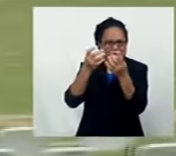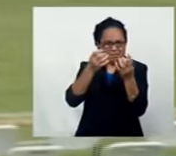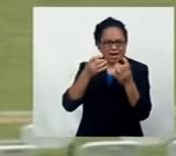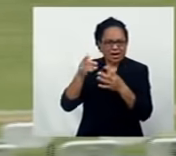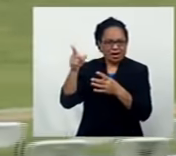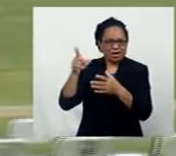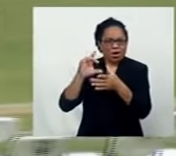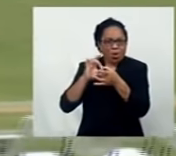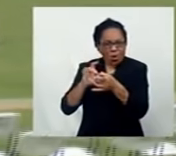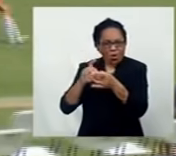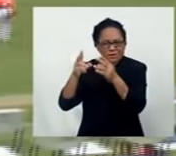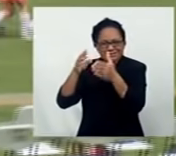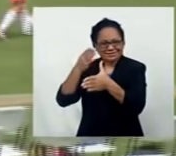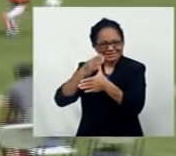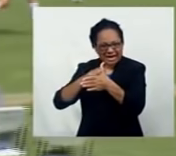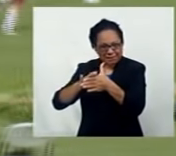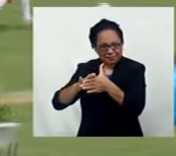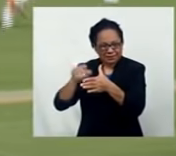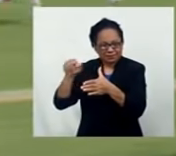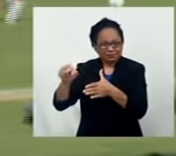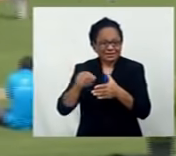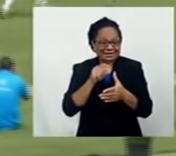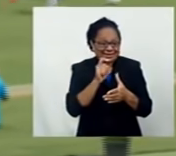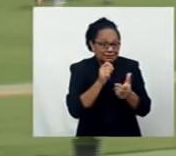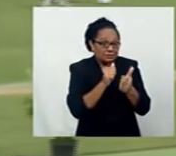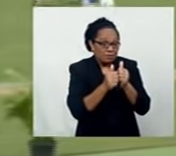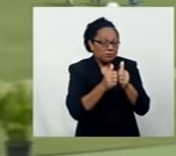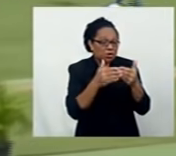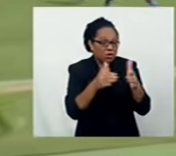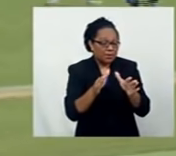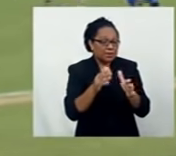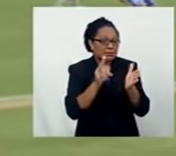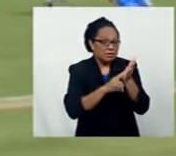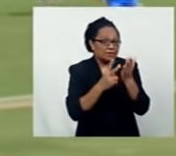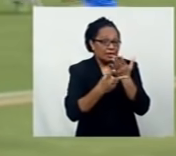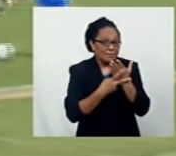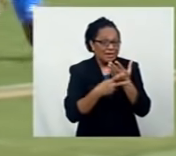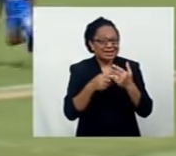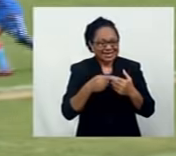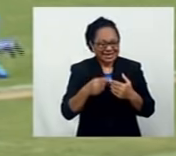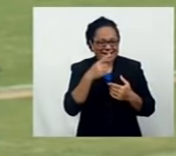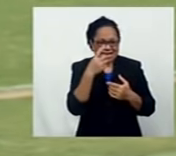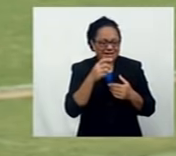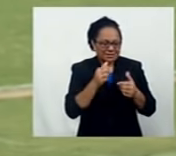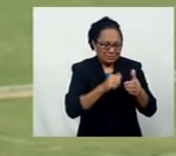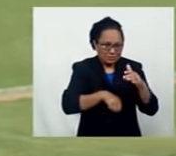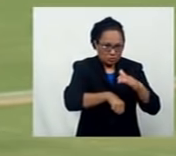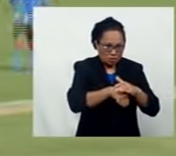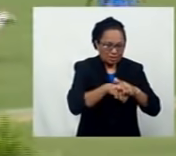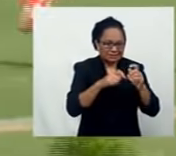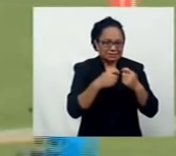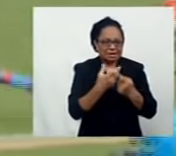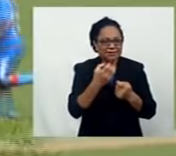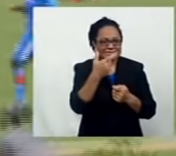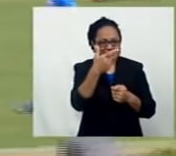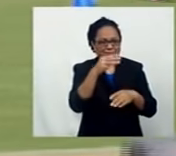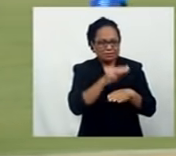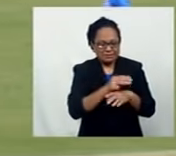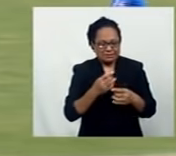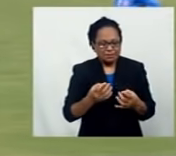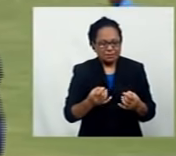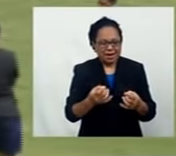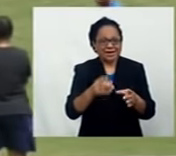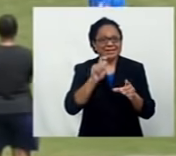camps. If sports does start in November, the national squad will have 7 months to prepare for the World Cup playoffs next year in June.